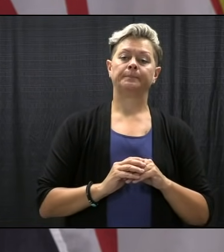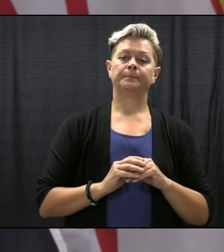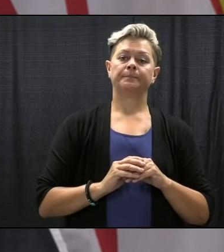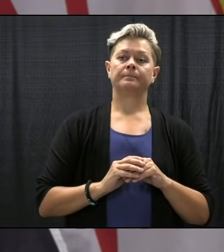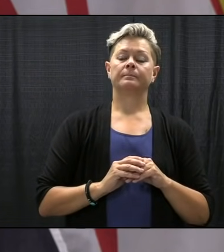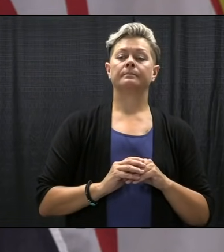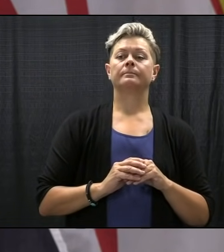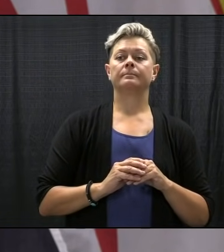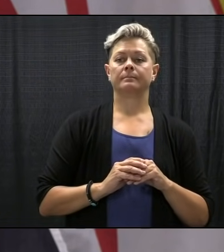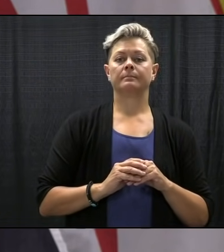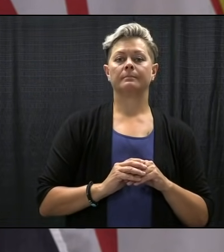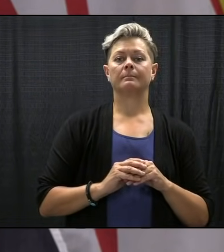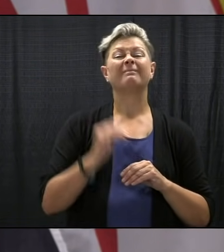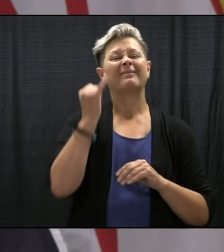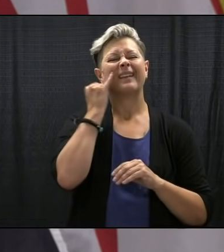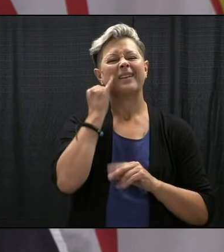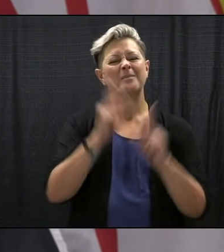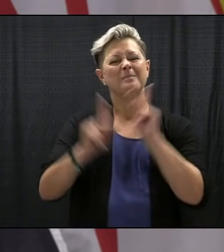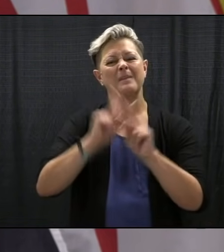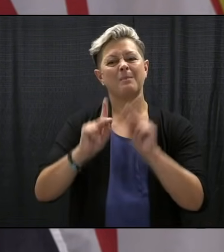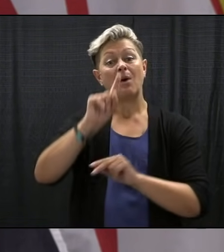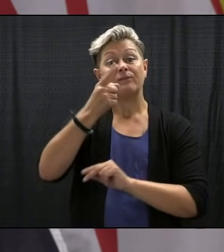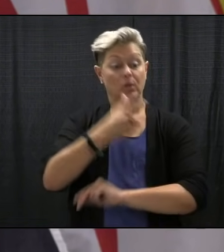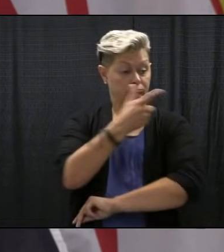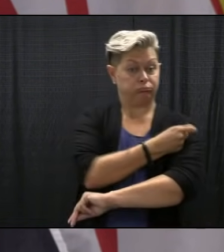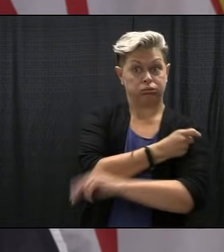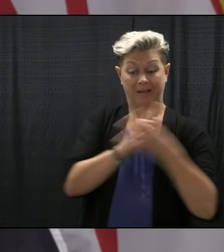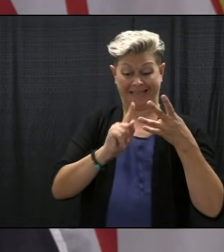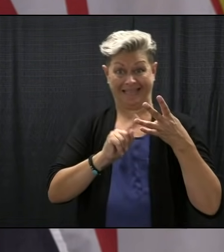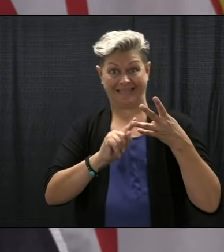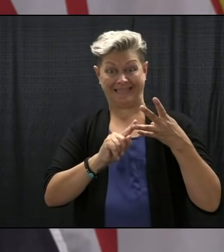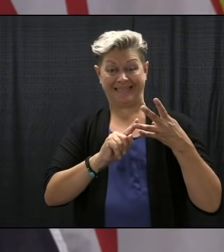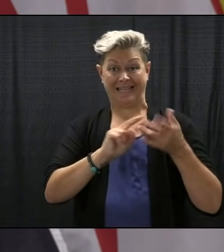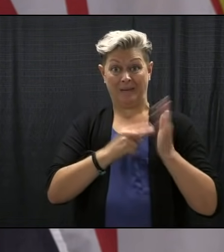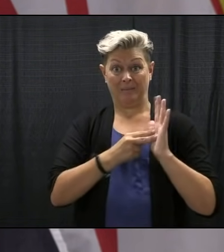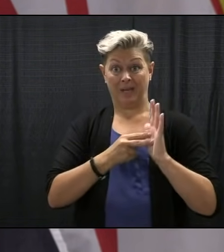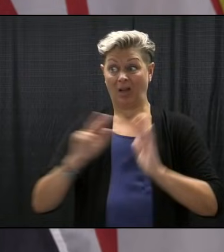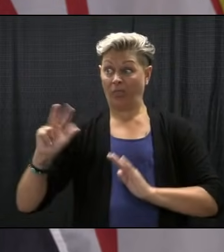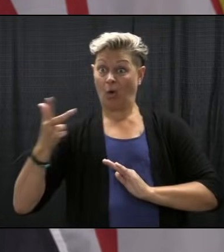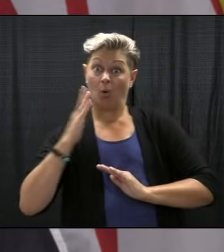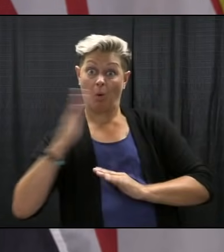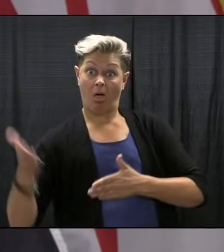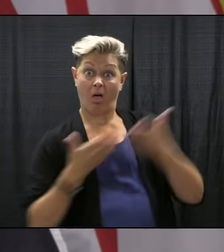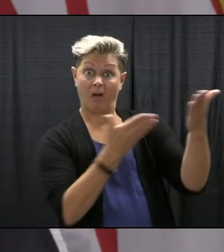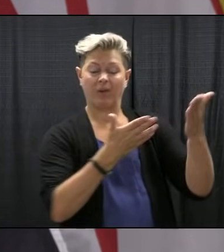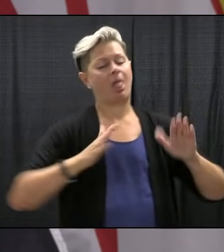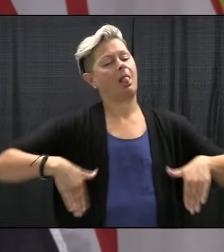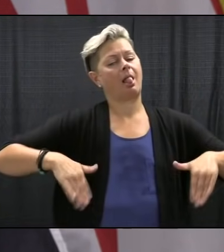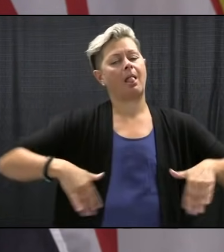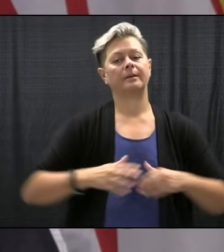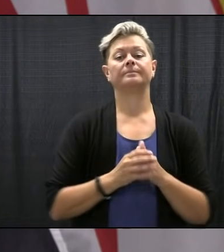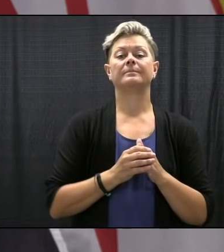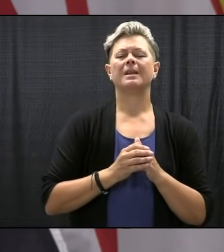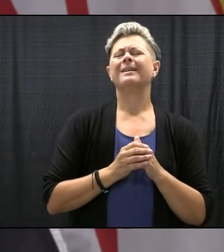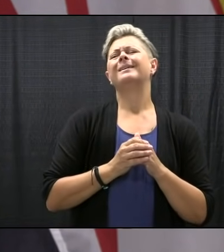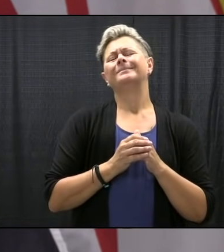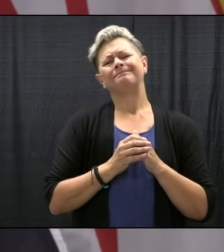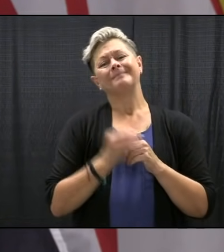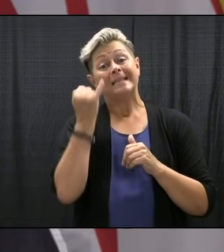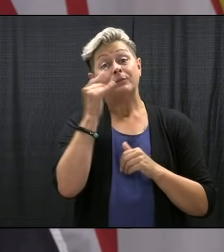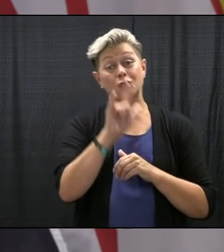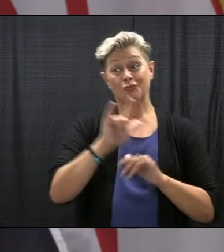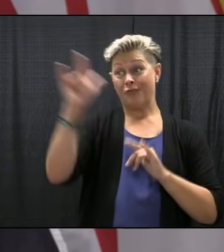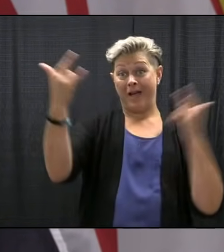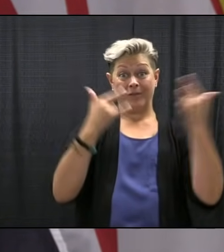people who've had the first dose of AstraZeneca. I think as time goes on, what we have to remember, number one, if you're traveling within Canada, it's not going to be an